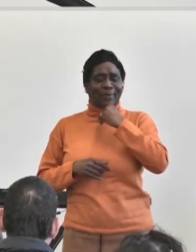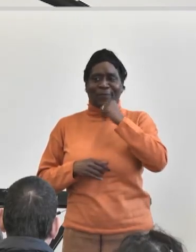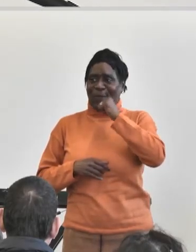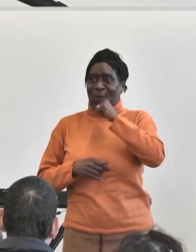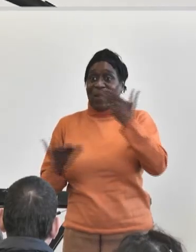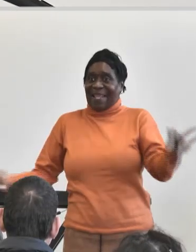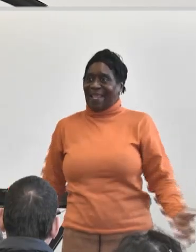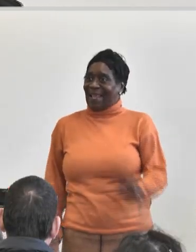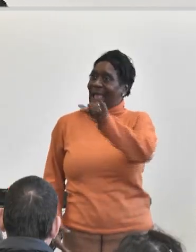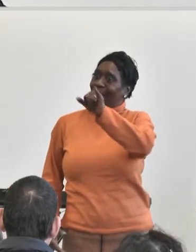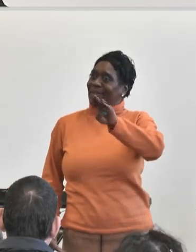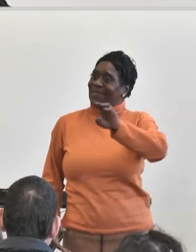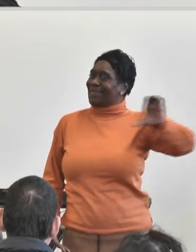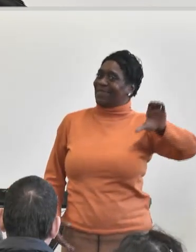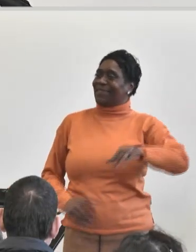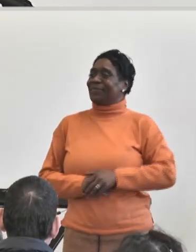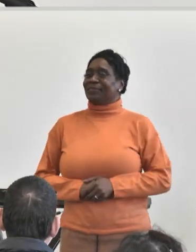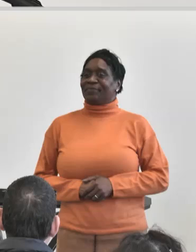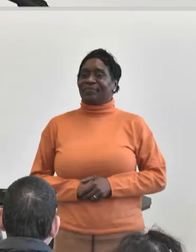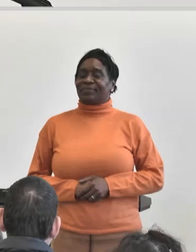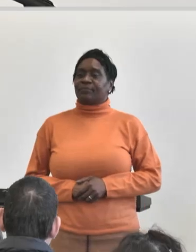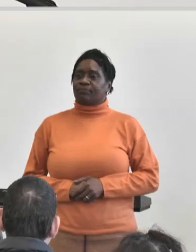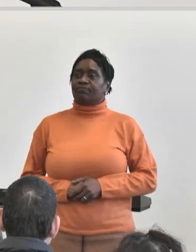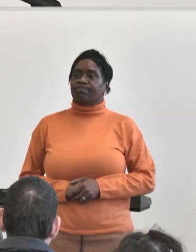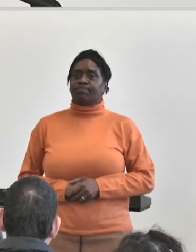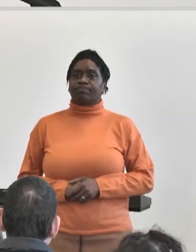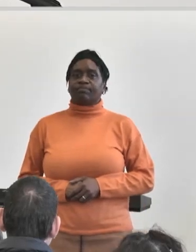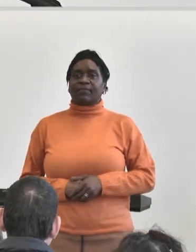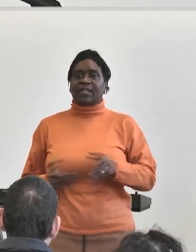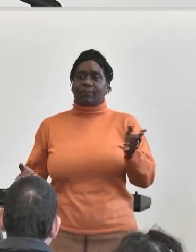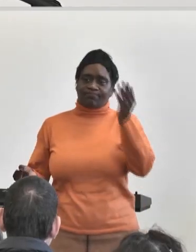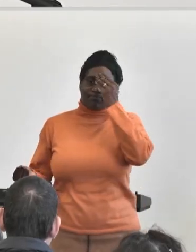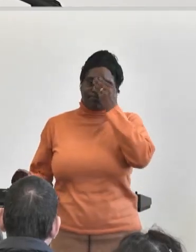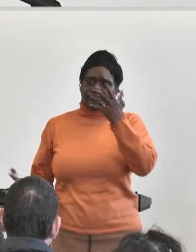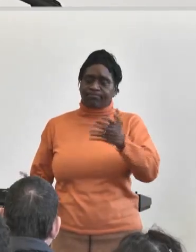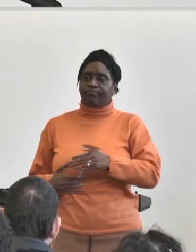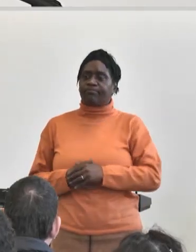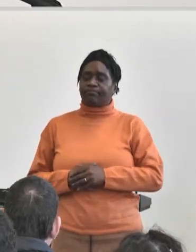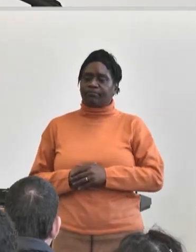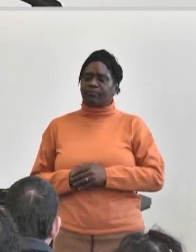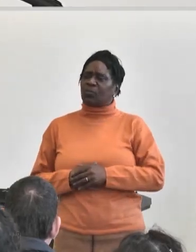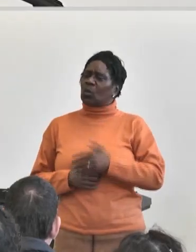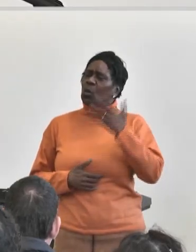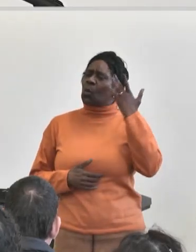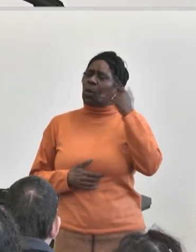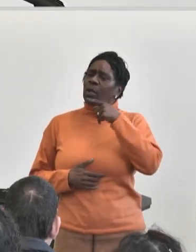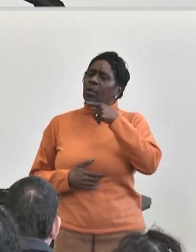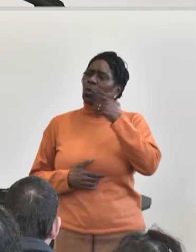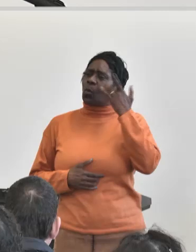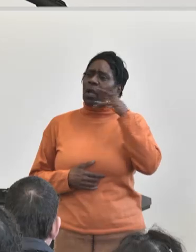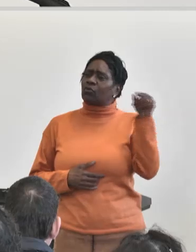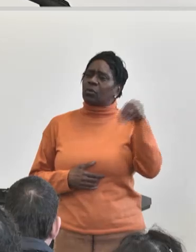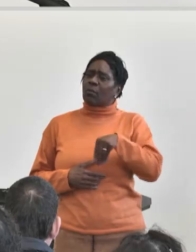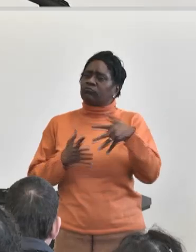at International. Y encontró una maravillosa mujer aquí en la Iglesia Internacional. And I said, le dije, you know, why did you come